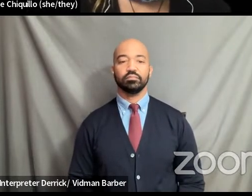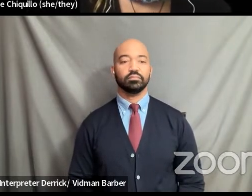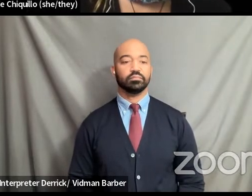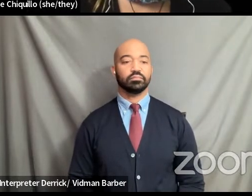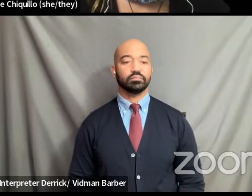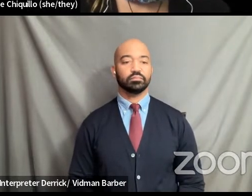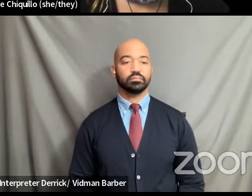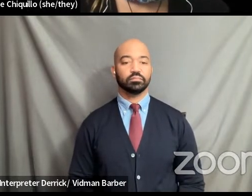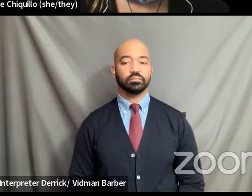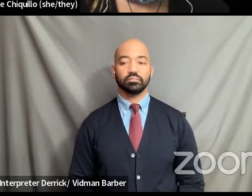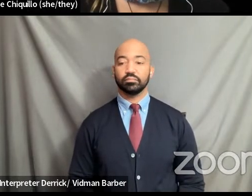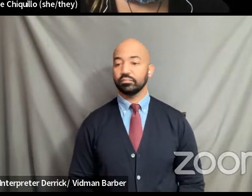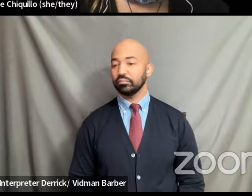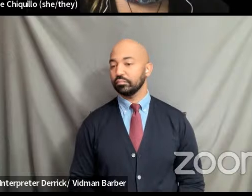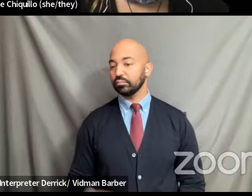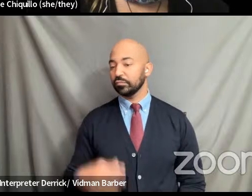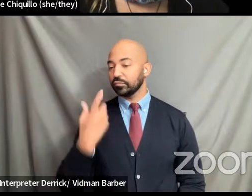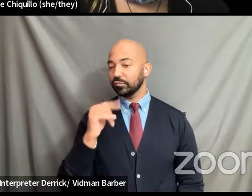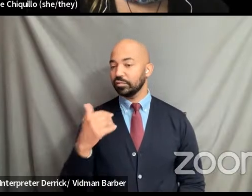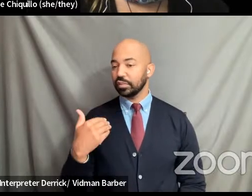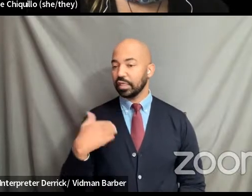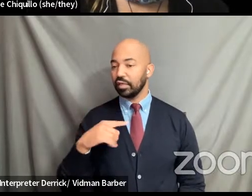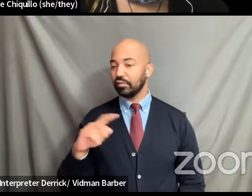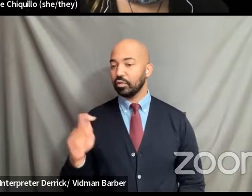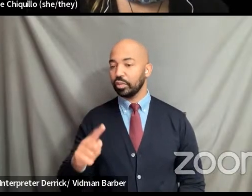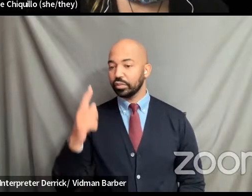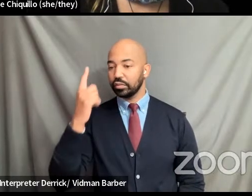I think it's a question for Audra and Kelsey.